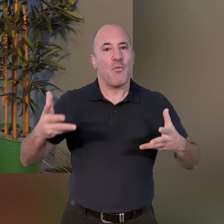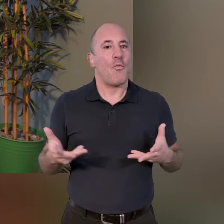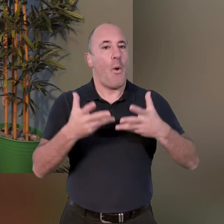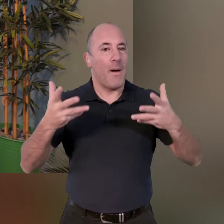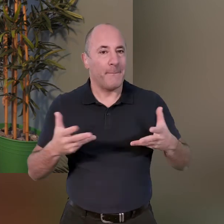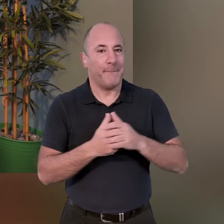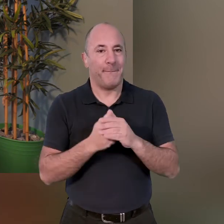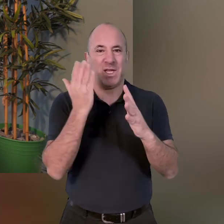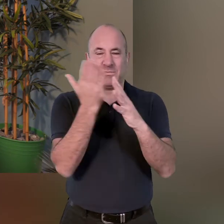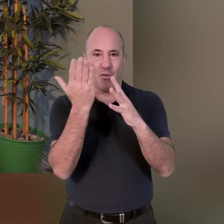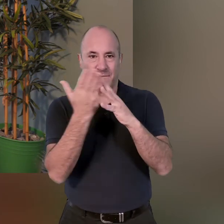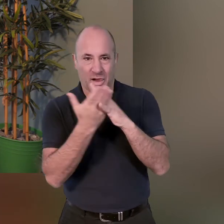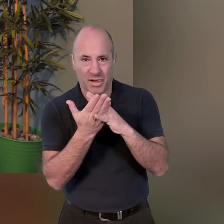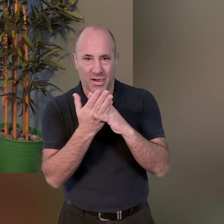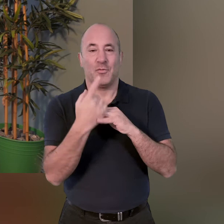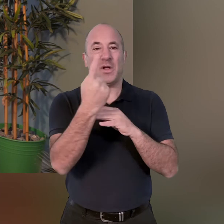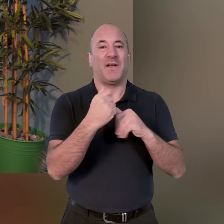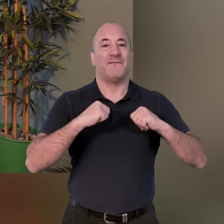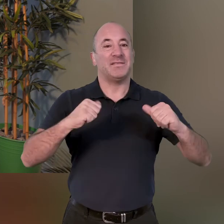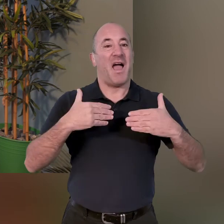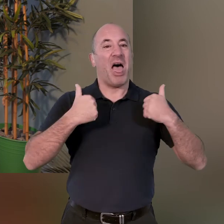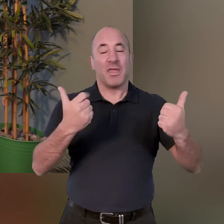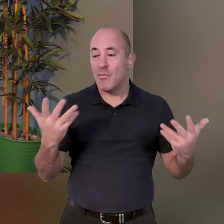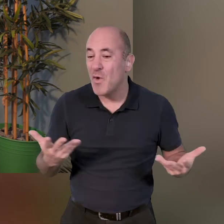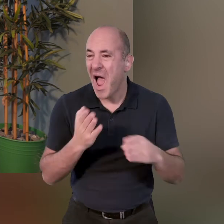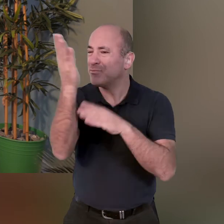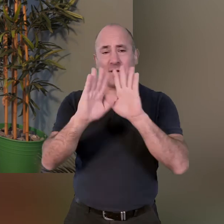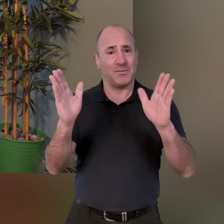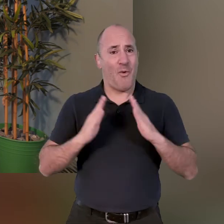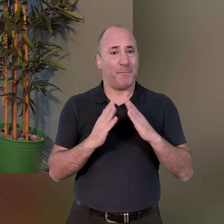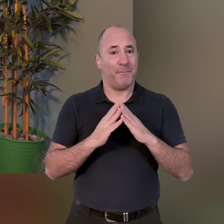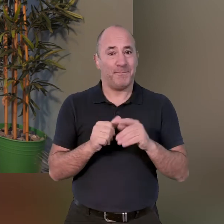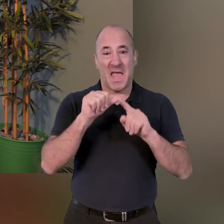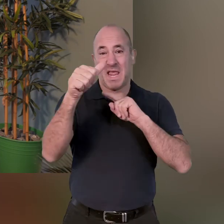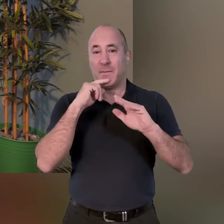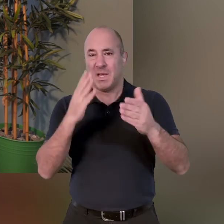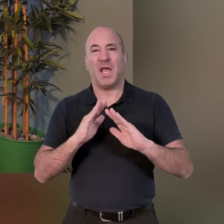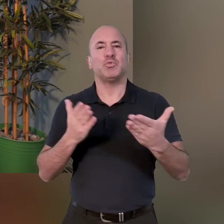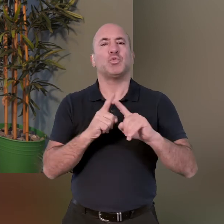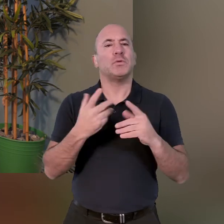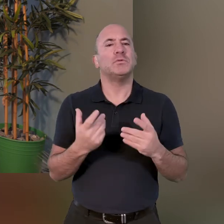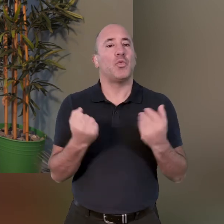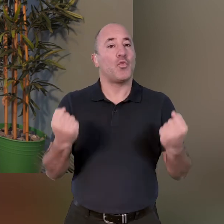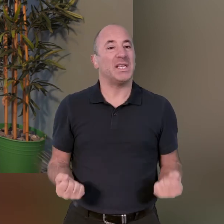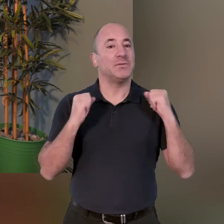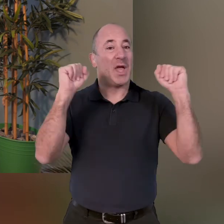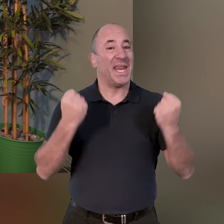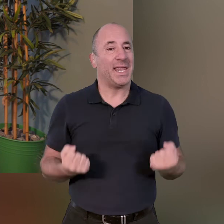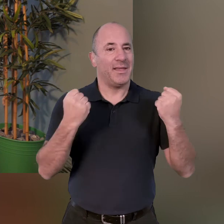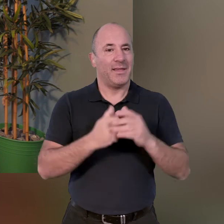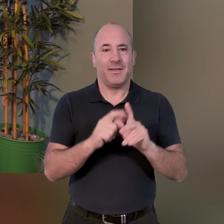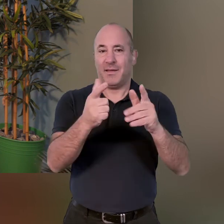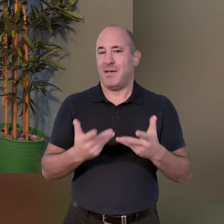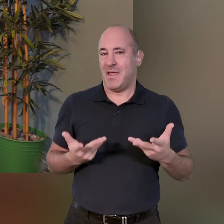and how to help yourself get fitter and healthier within your own home. I'll be back next time with an introduction to